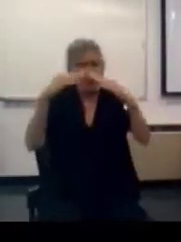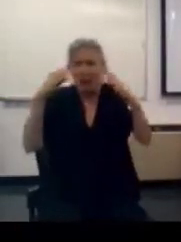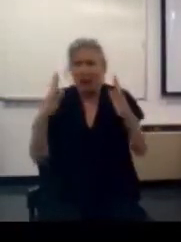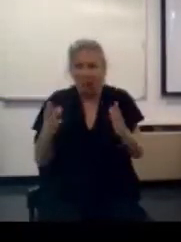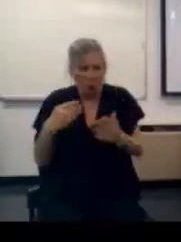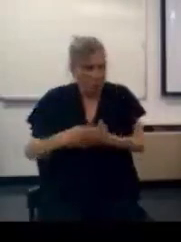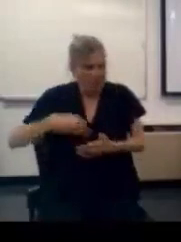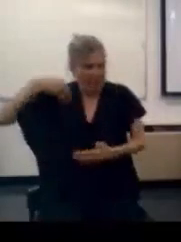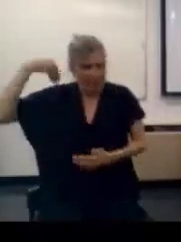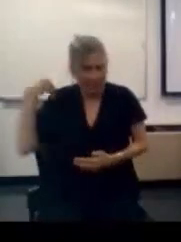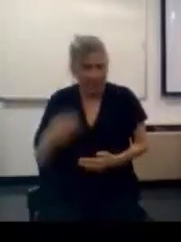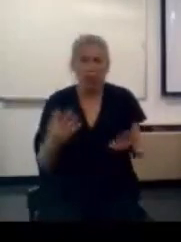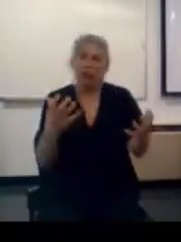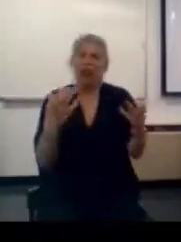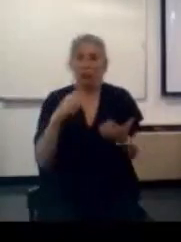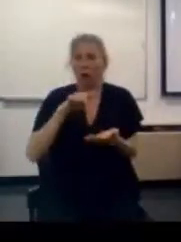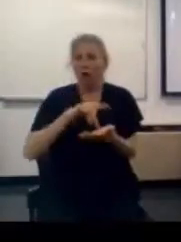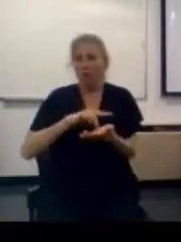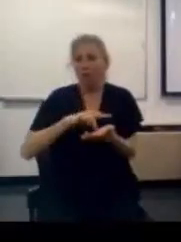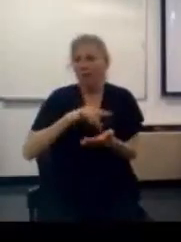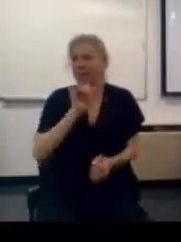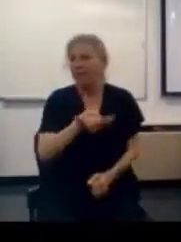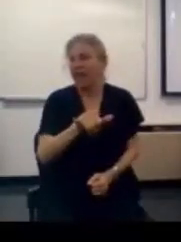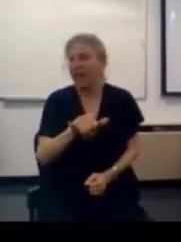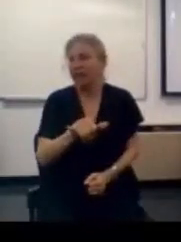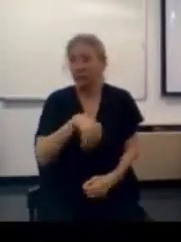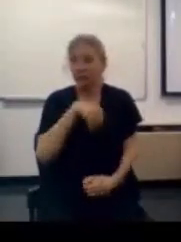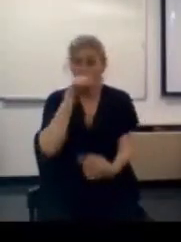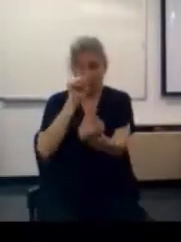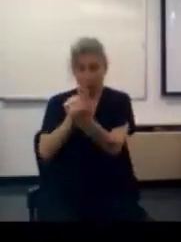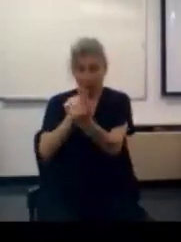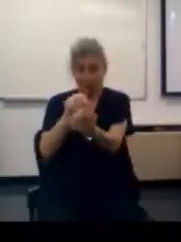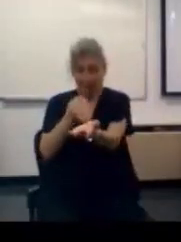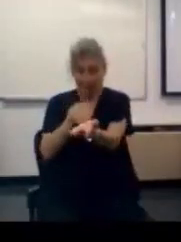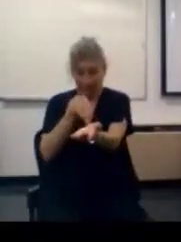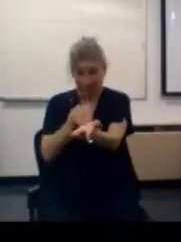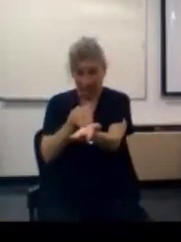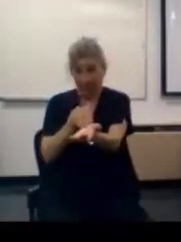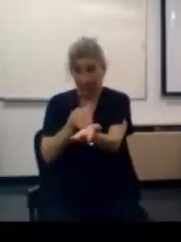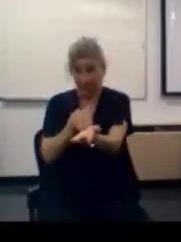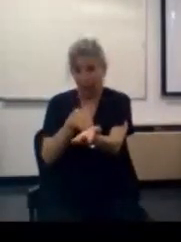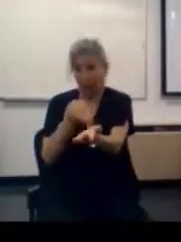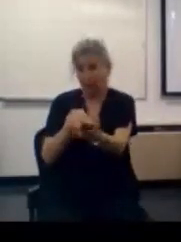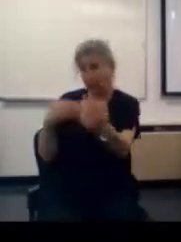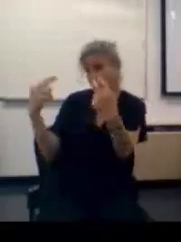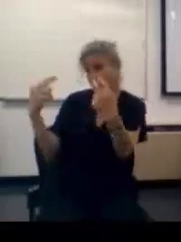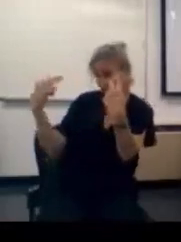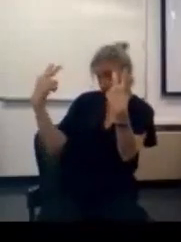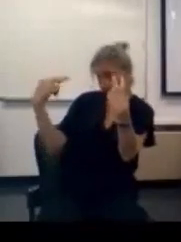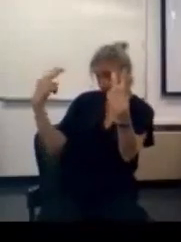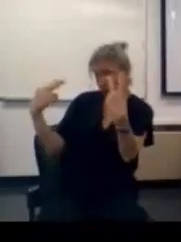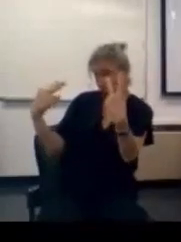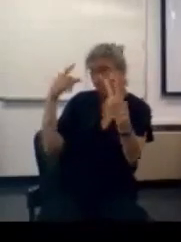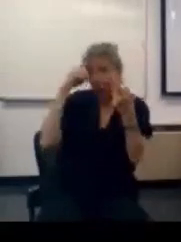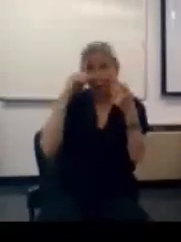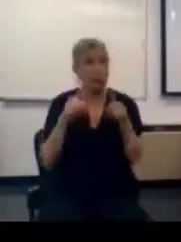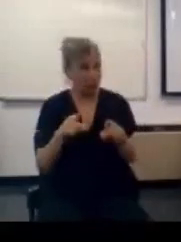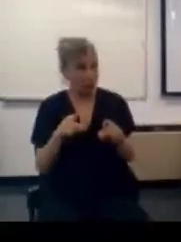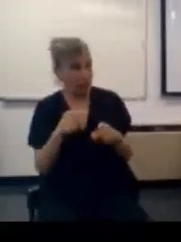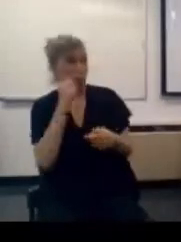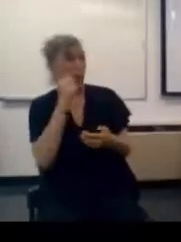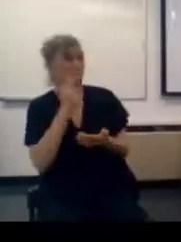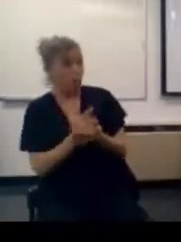sell the house, I want it. So I get to the doctor, I'm pitching, and he looks at me, he